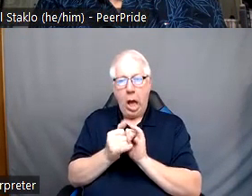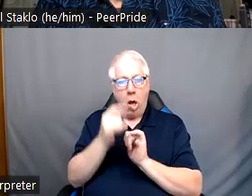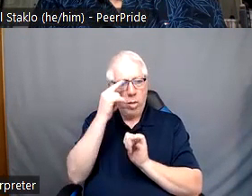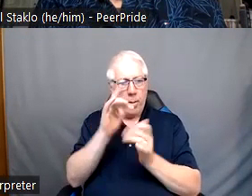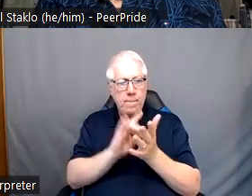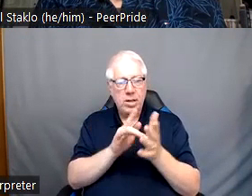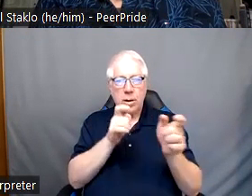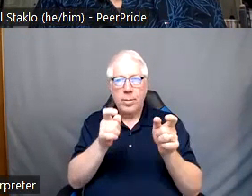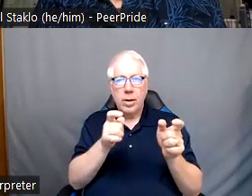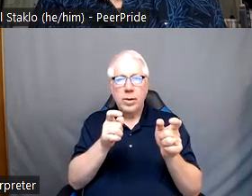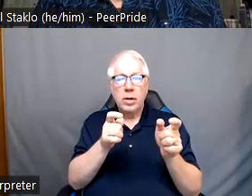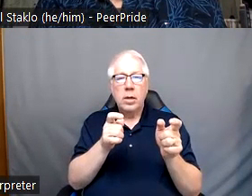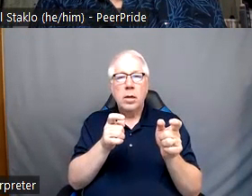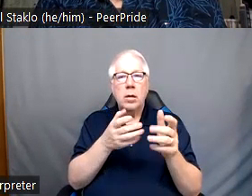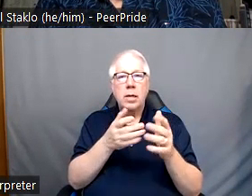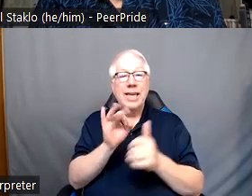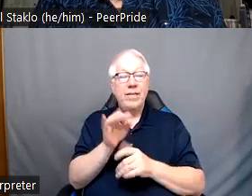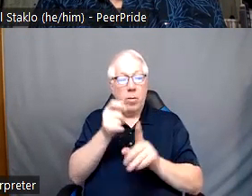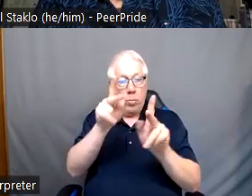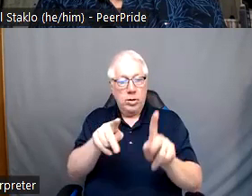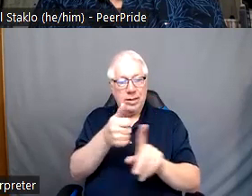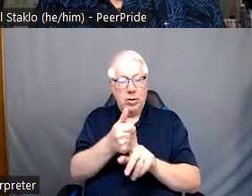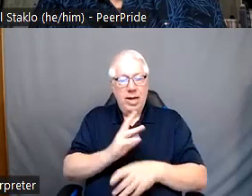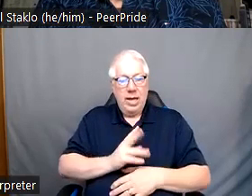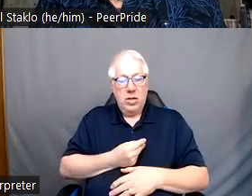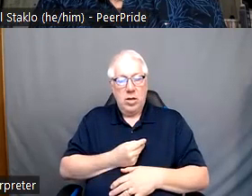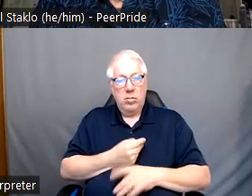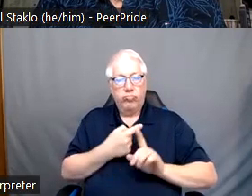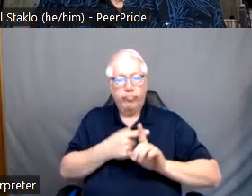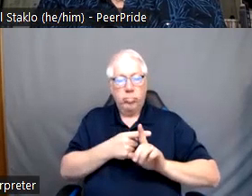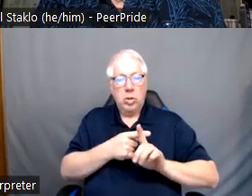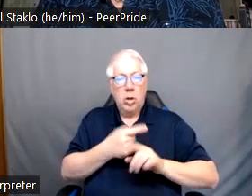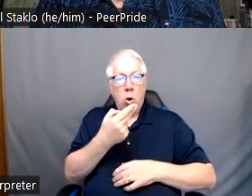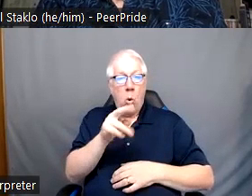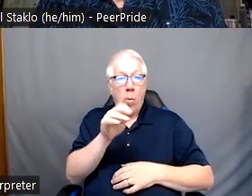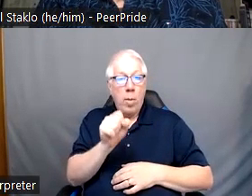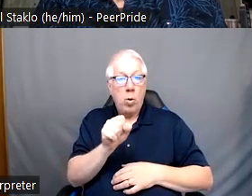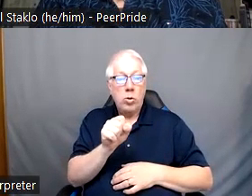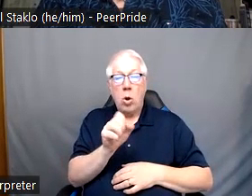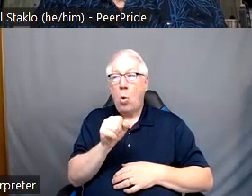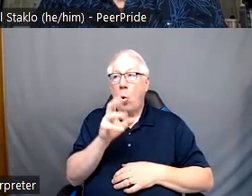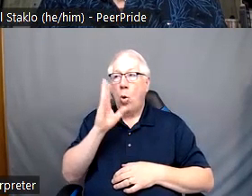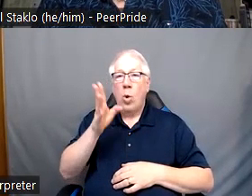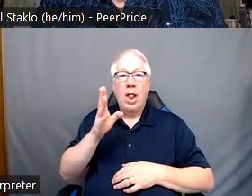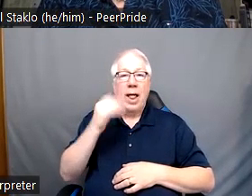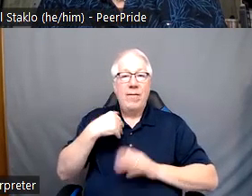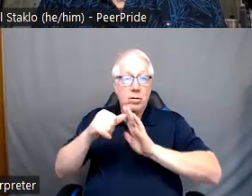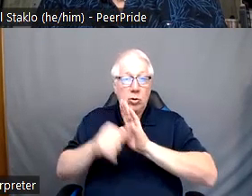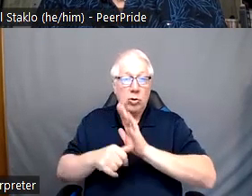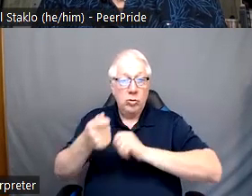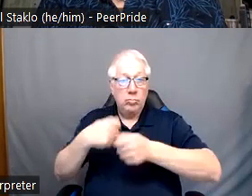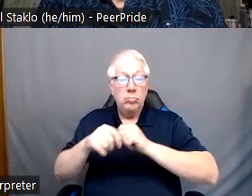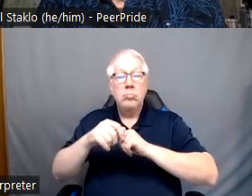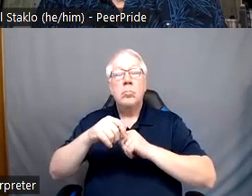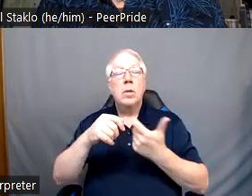management through, if someone is starting gender-affirming hormones, if someone is going to be going through surgery, how do